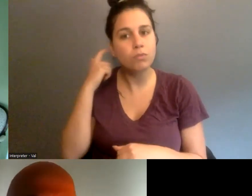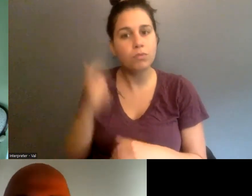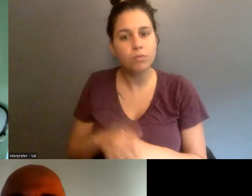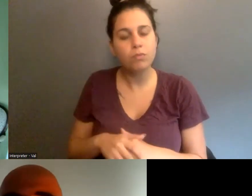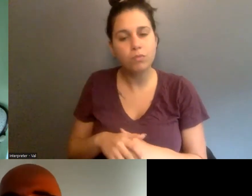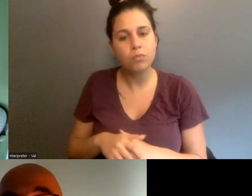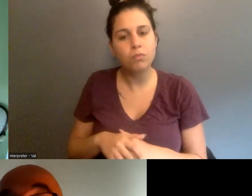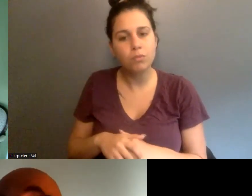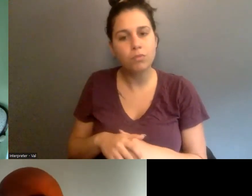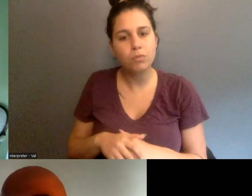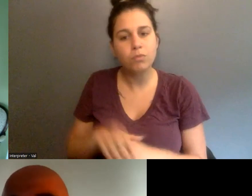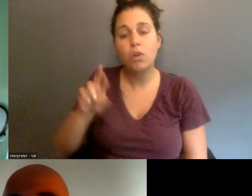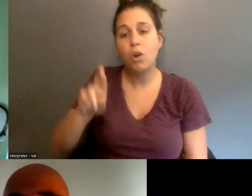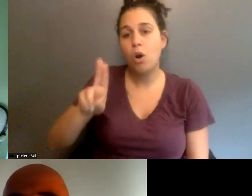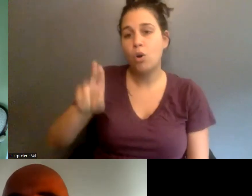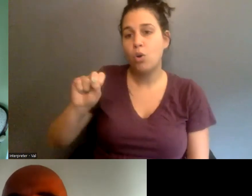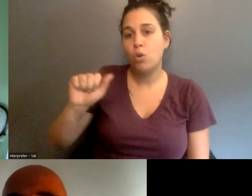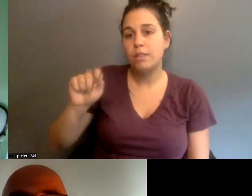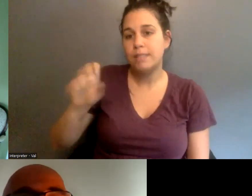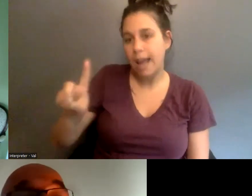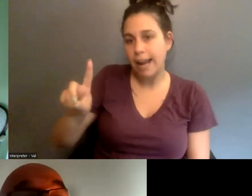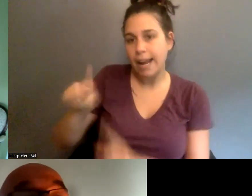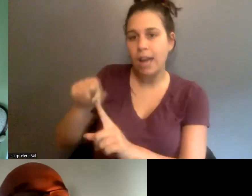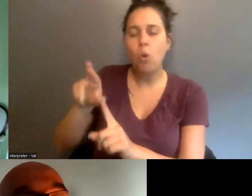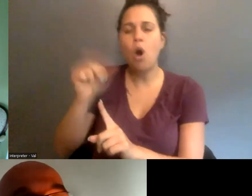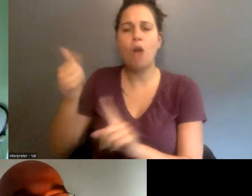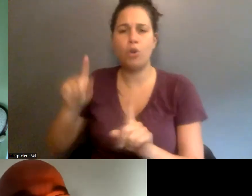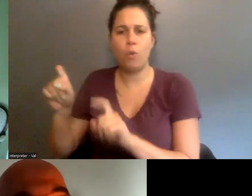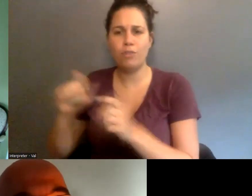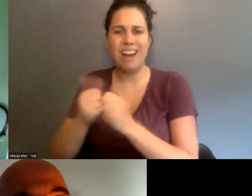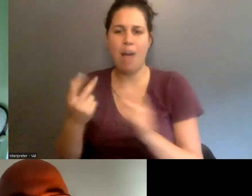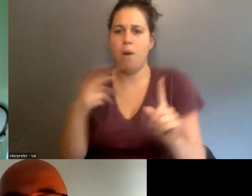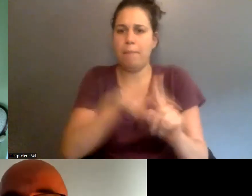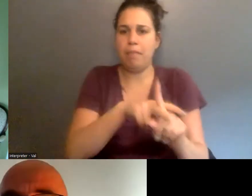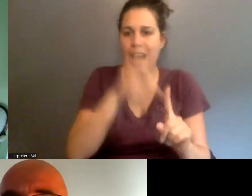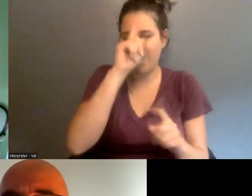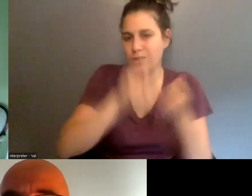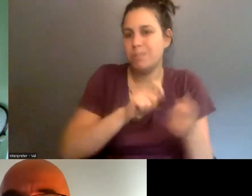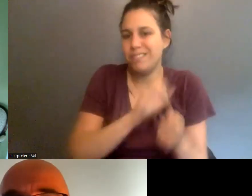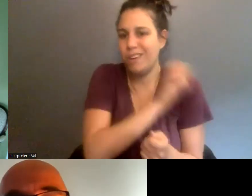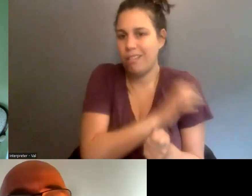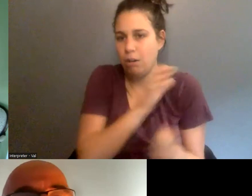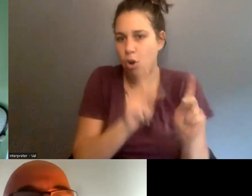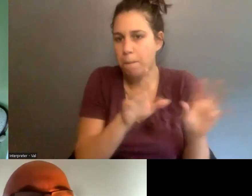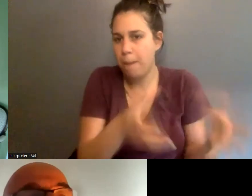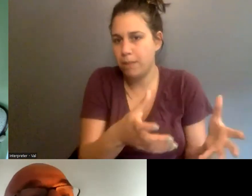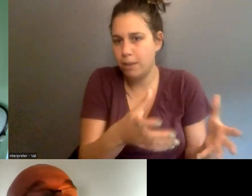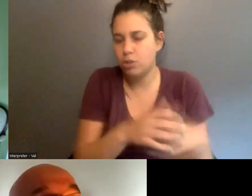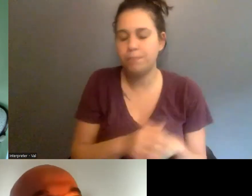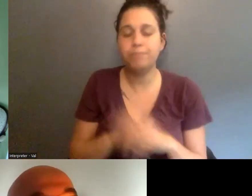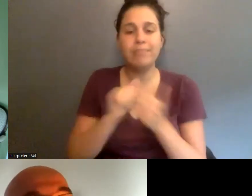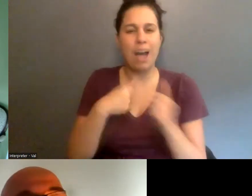the RU sated instrument or perhaps others for different clinical populations. So how might we interpret